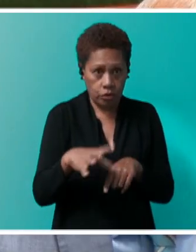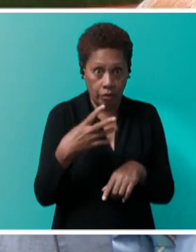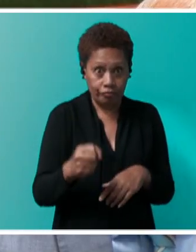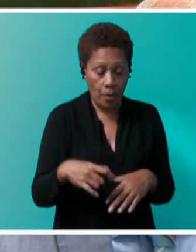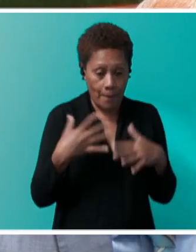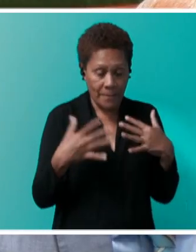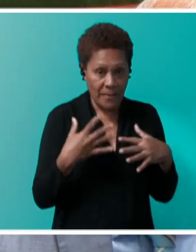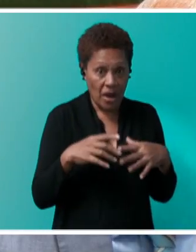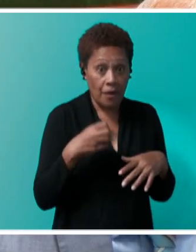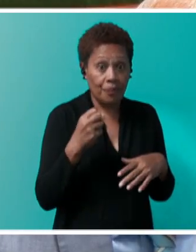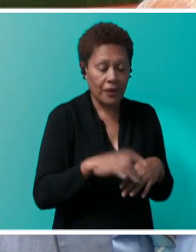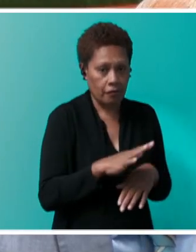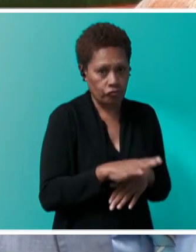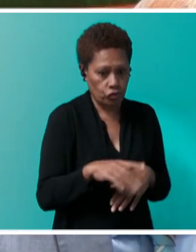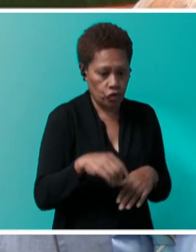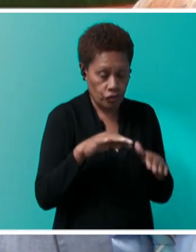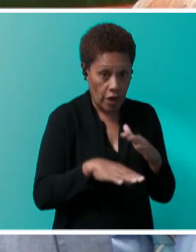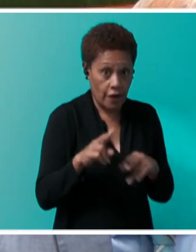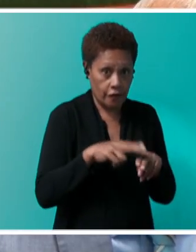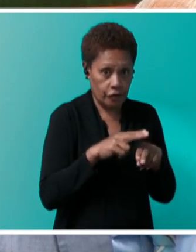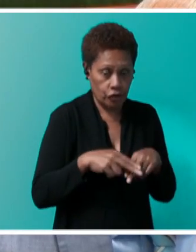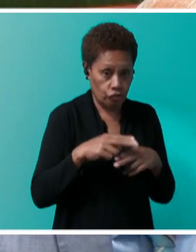crime against children in Fiji. A total of